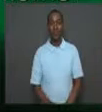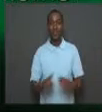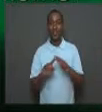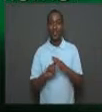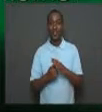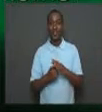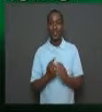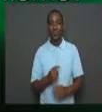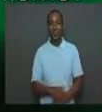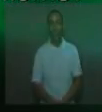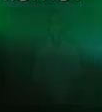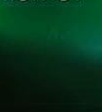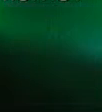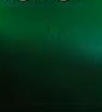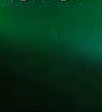Begin.